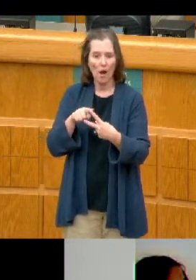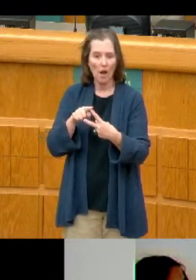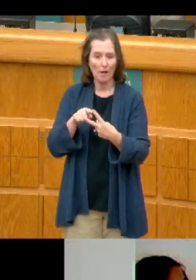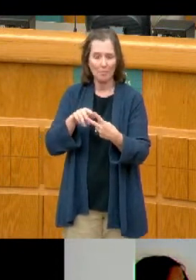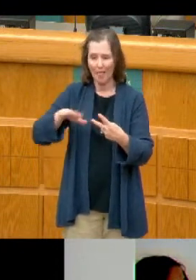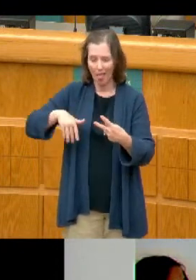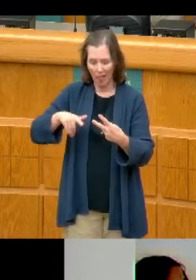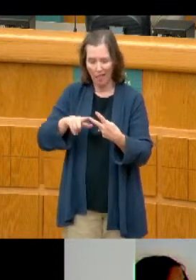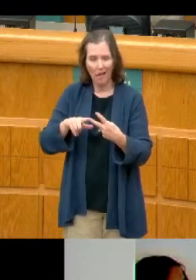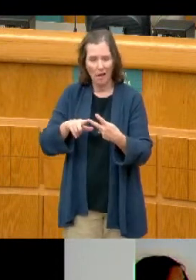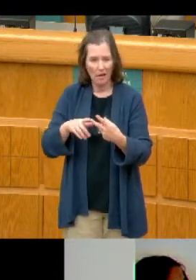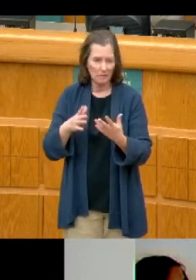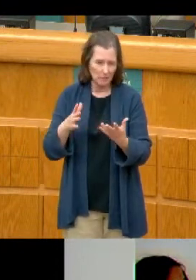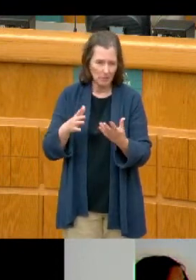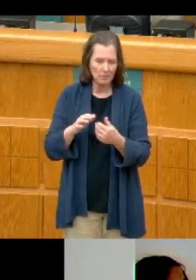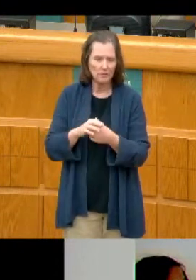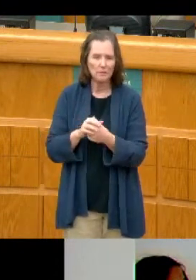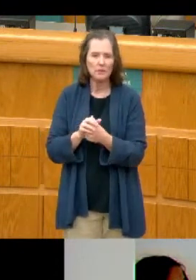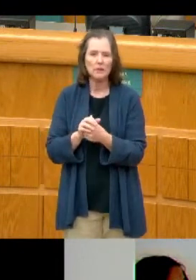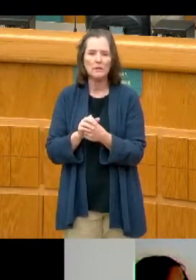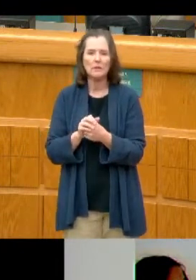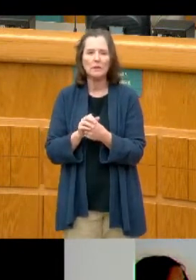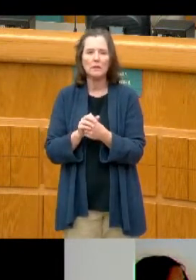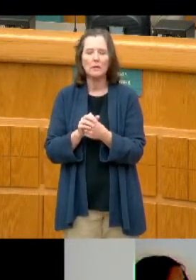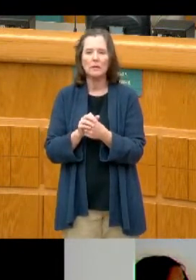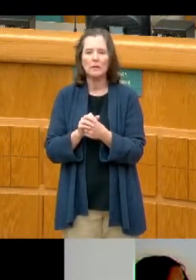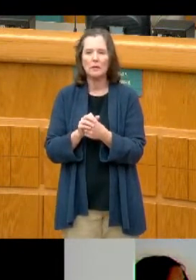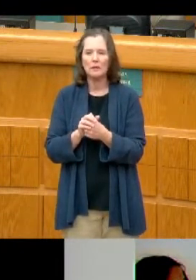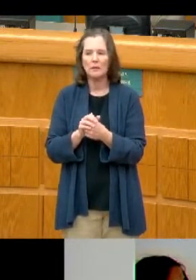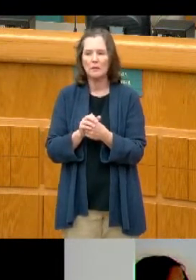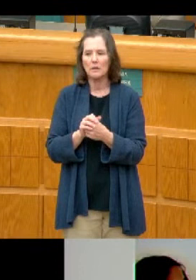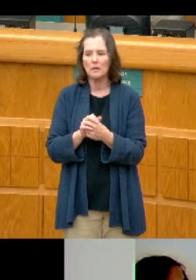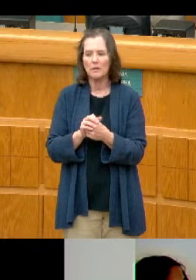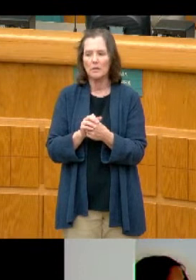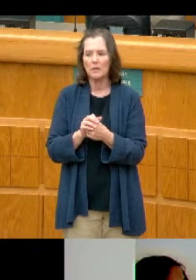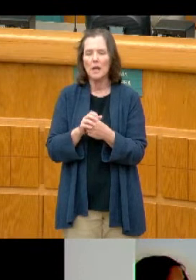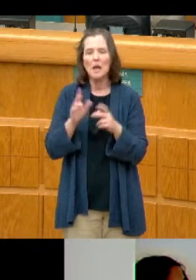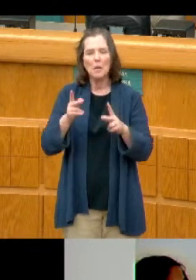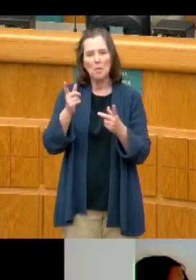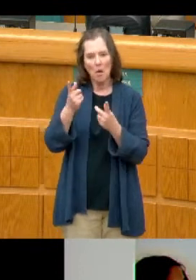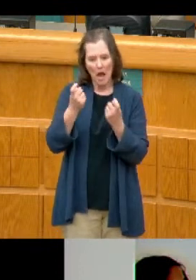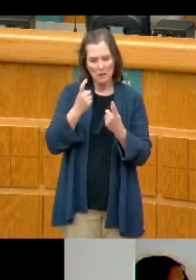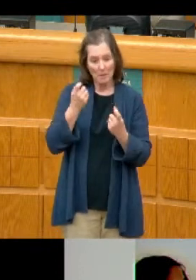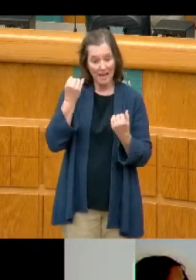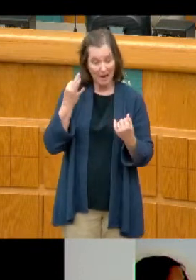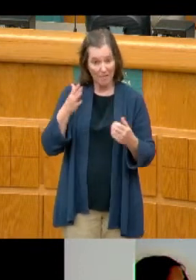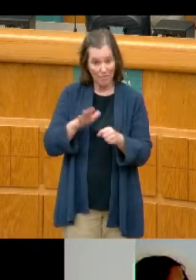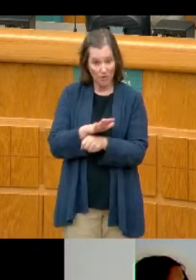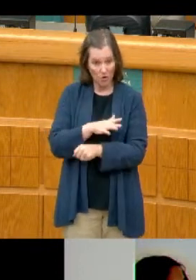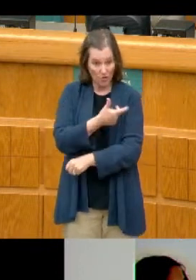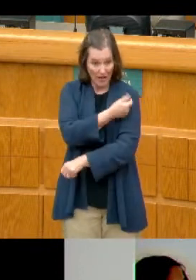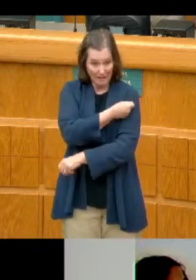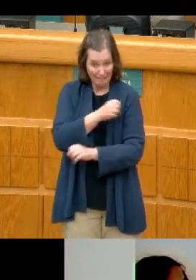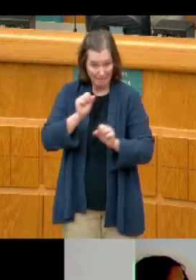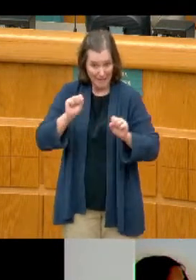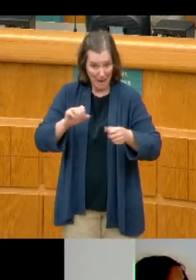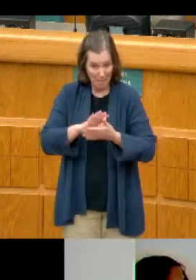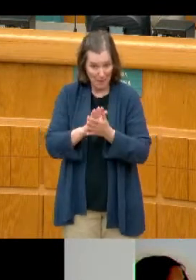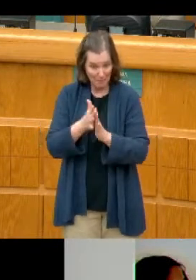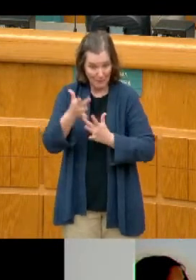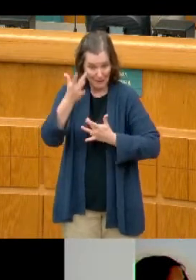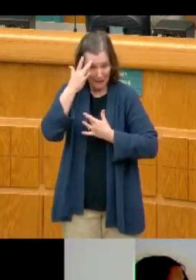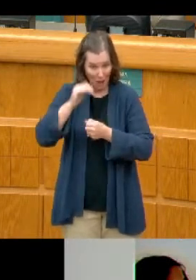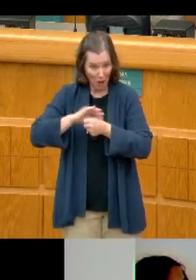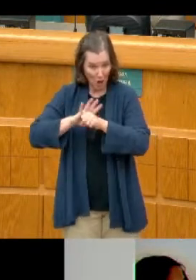got COVID-19. And that's what a breakthrough case is. So people ask, if I'm fully vaccinated, can I still get